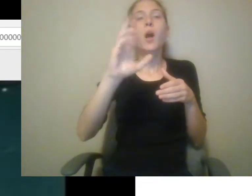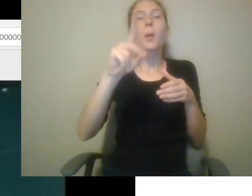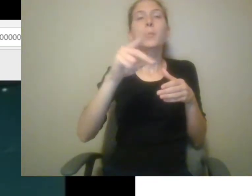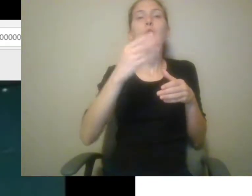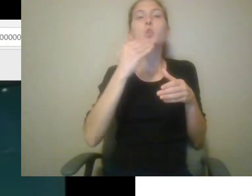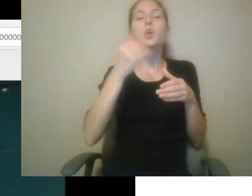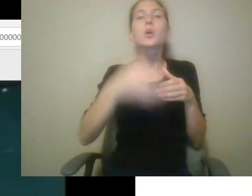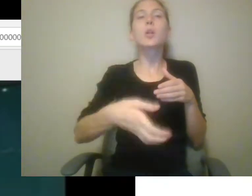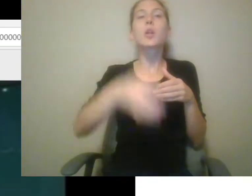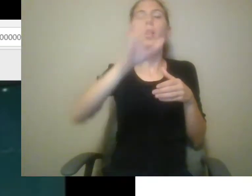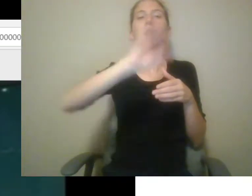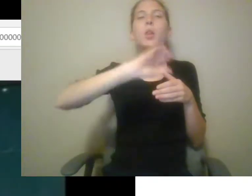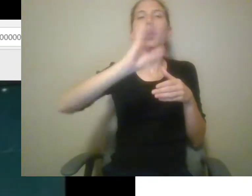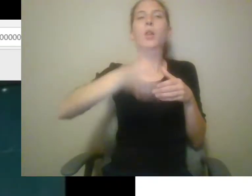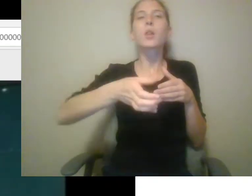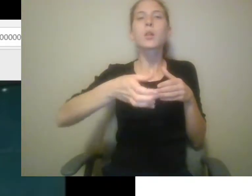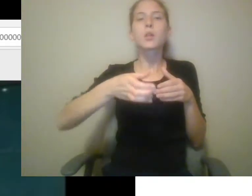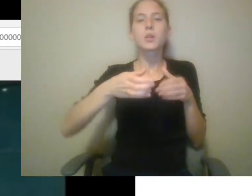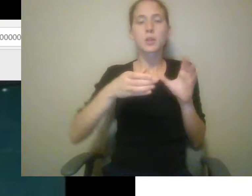add 2